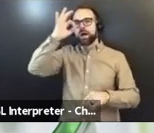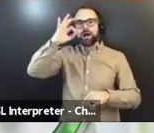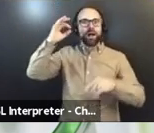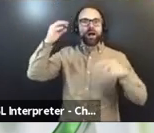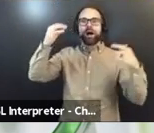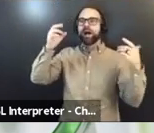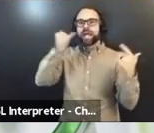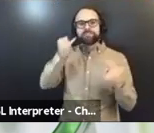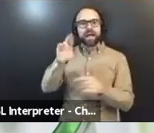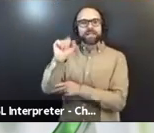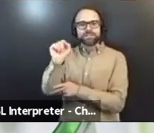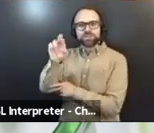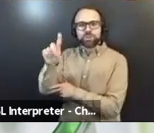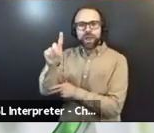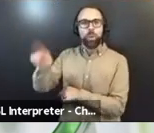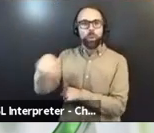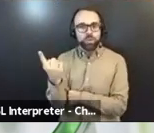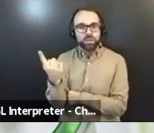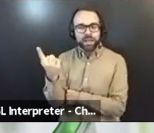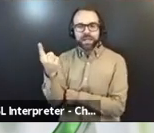So it's just about balancing it